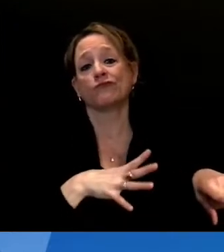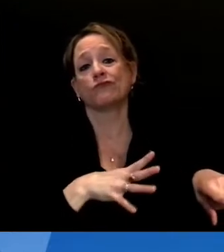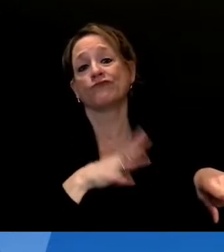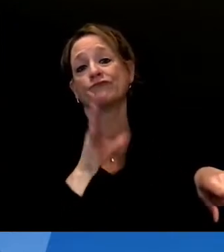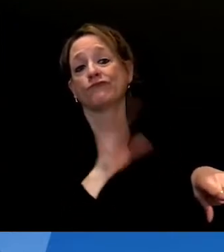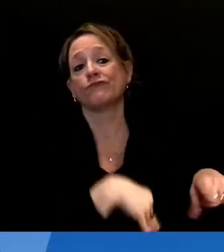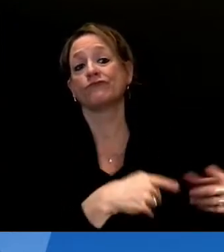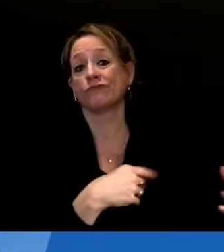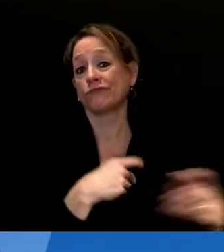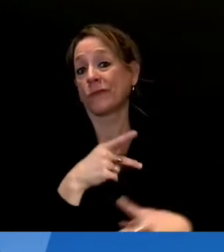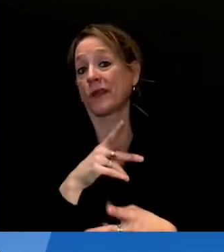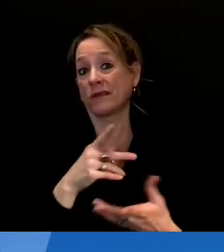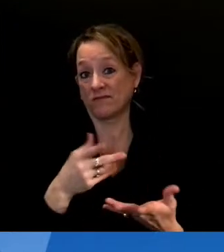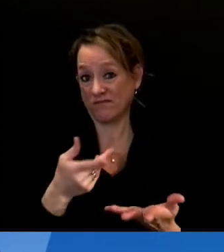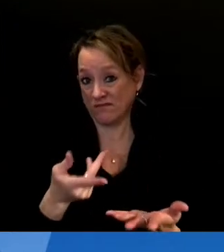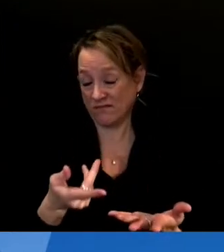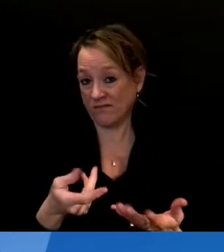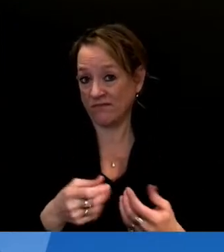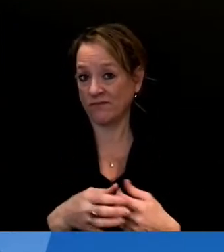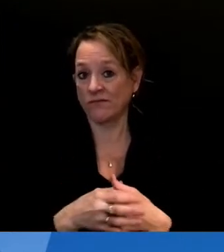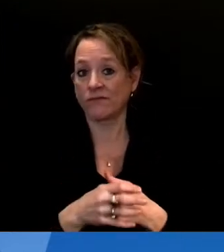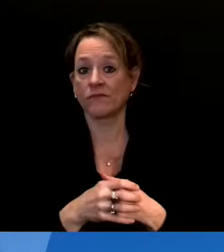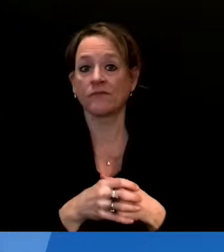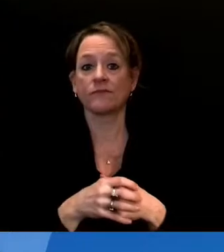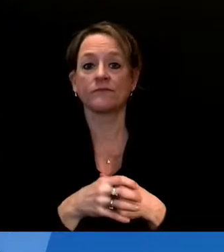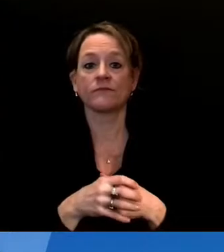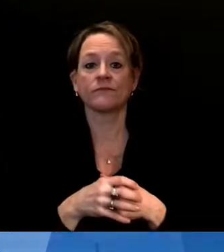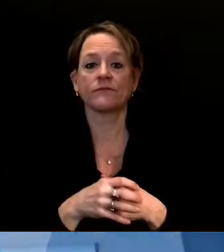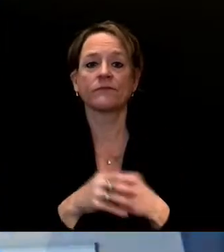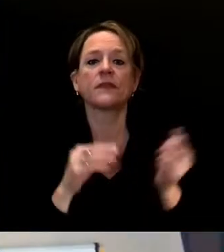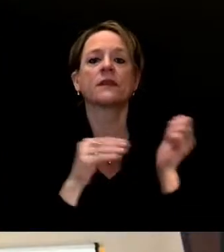This is Ryan Westergaard. I can address that.